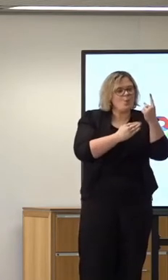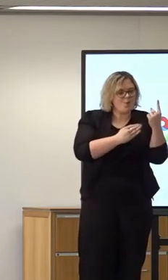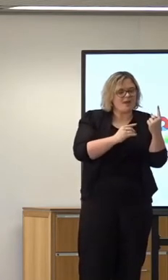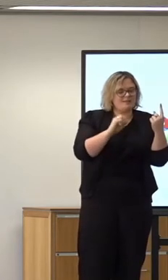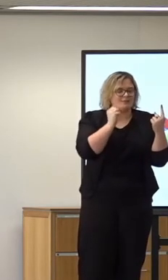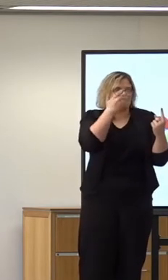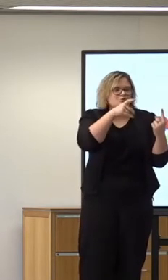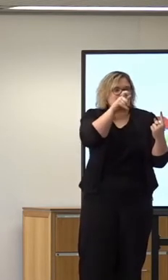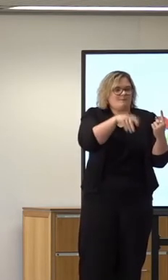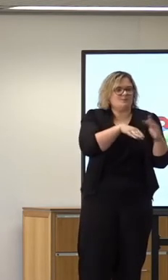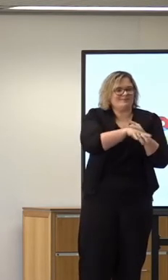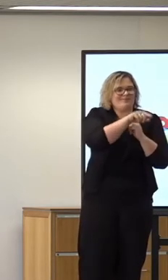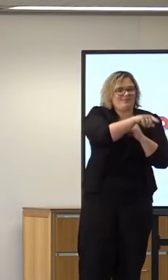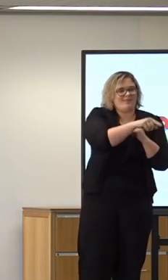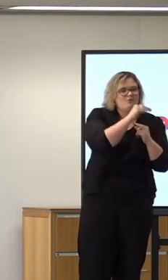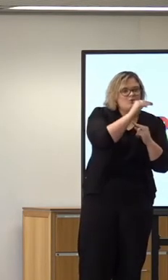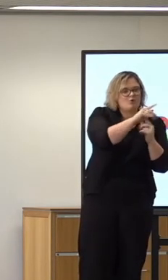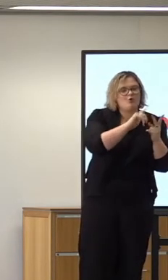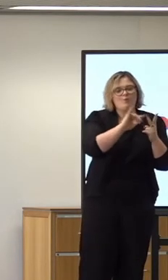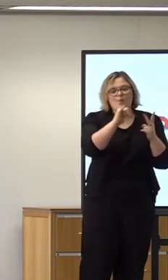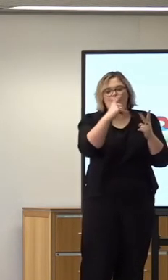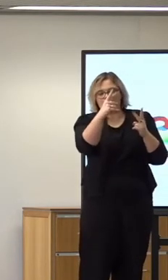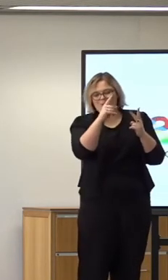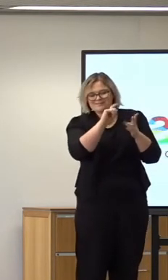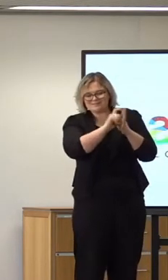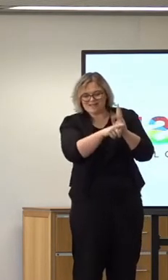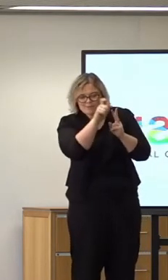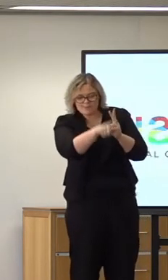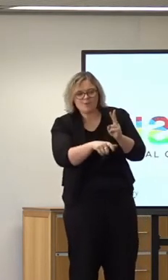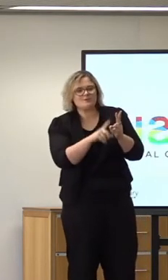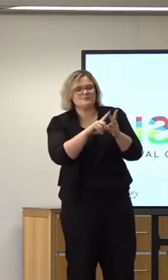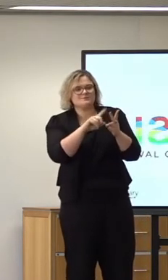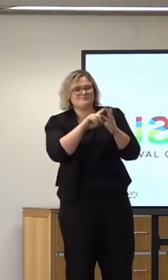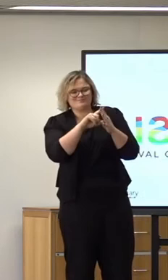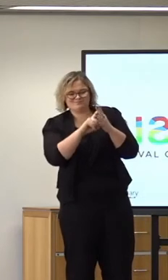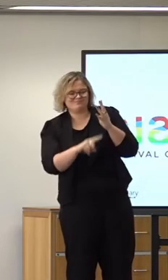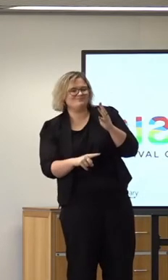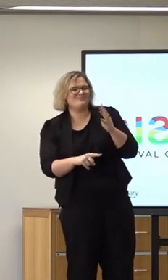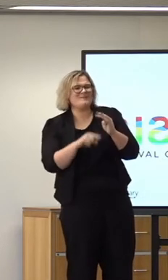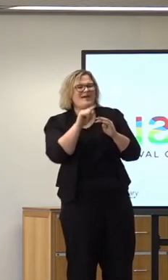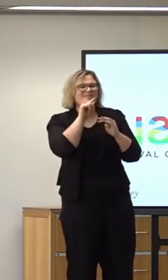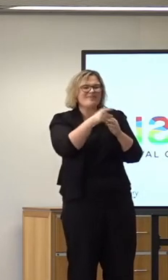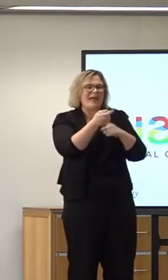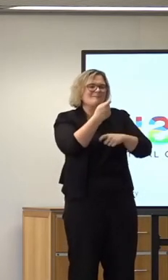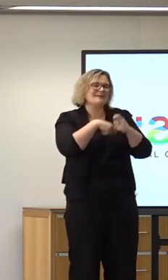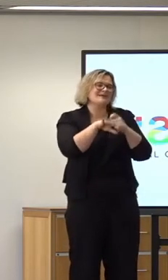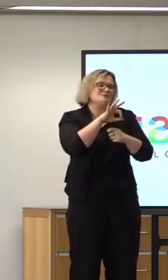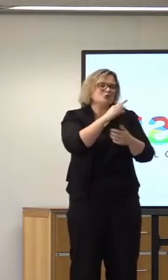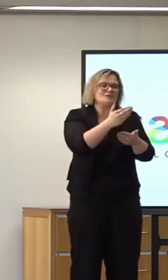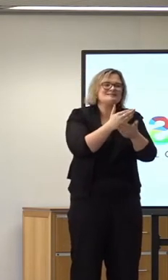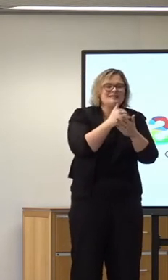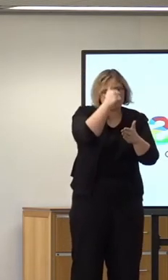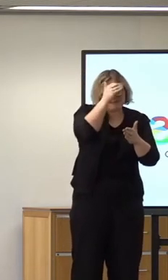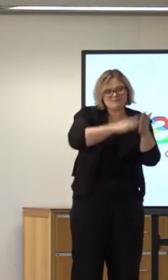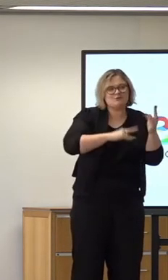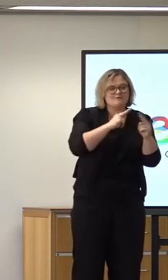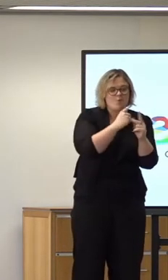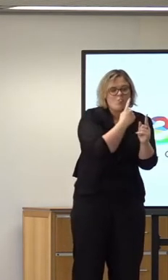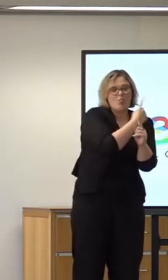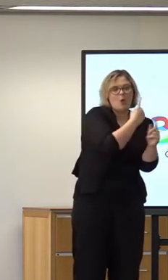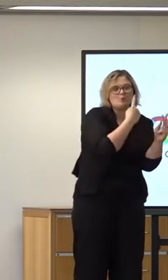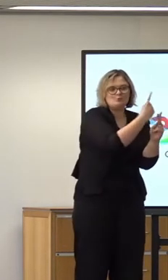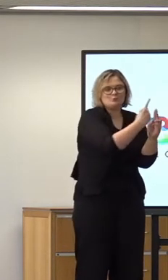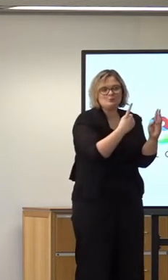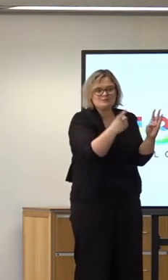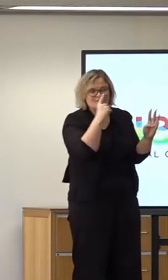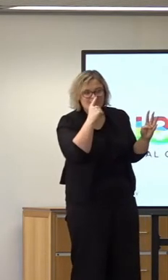Nation peer in the room, or one disabled peer, or one voice from regional Australia. But that becomes a very unsafe experience for those particular people, because I think the